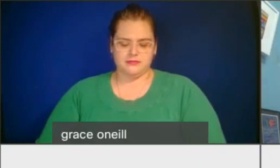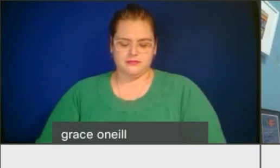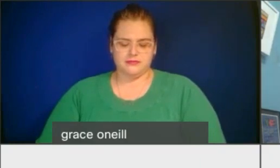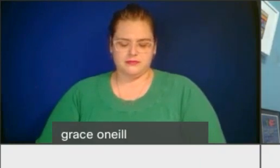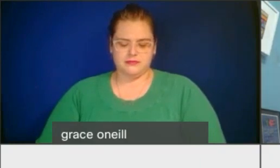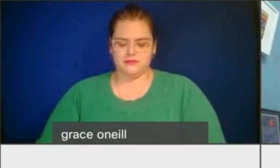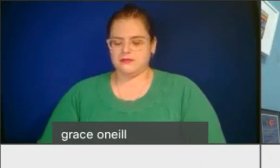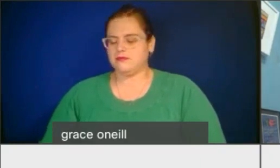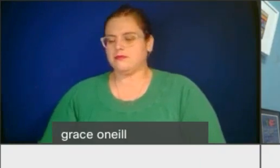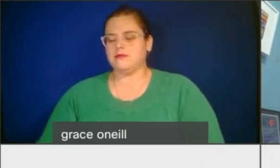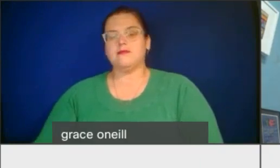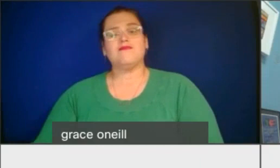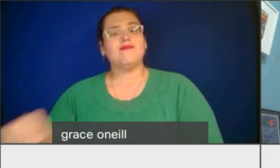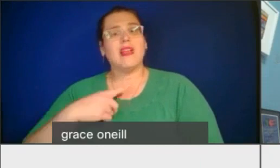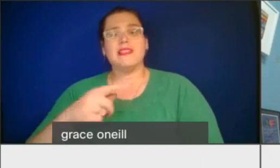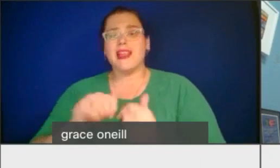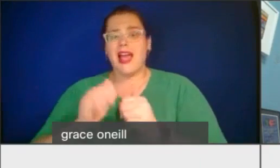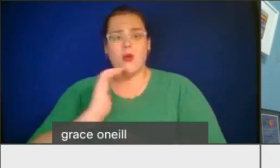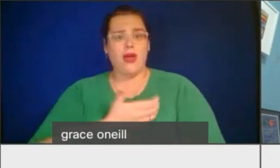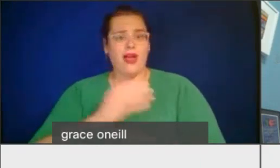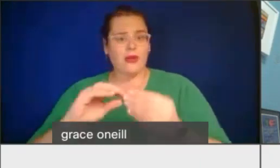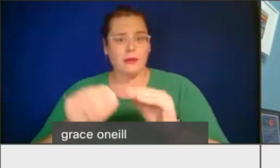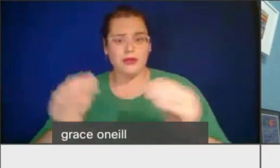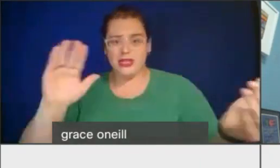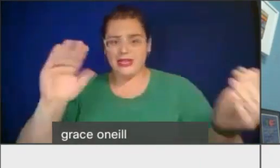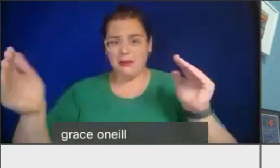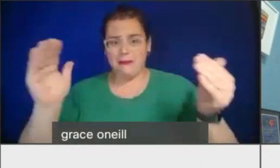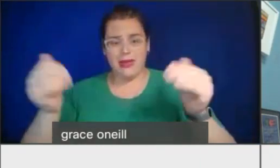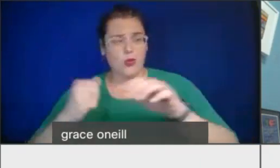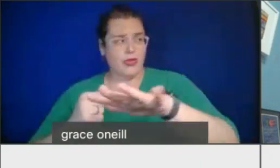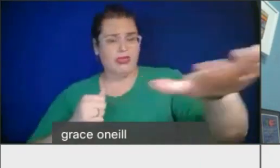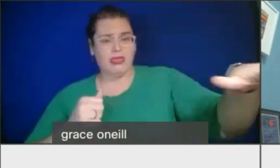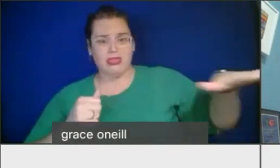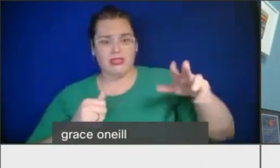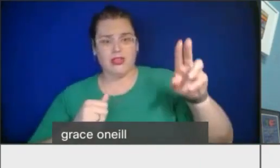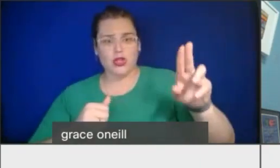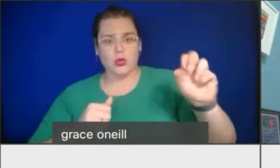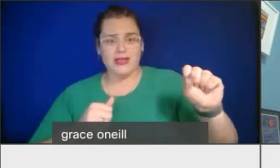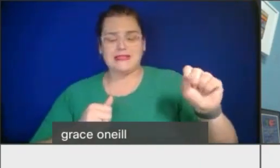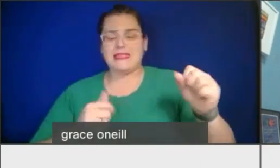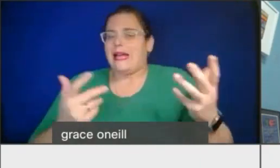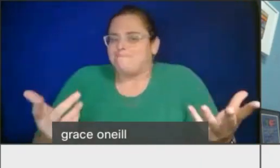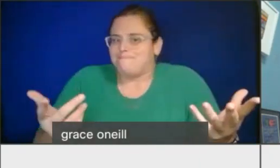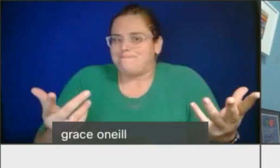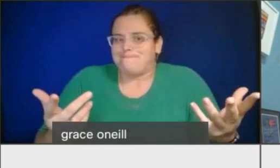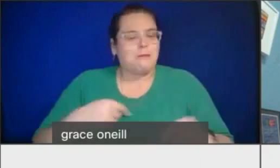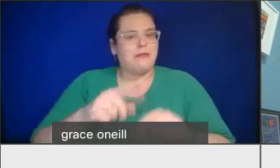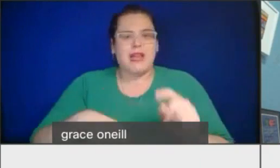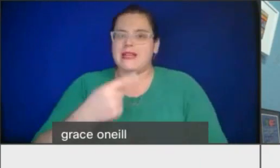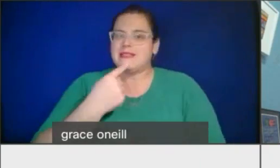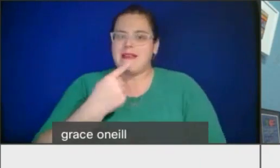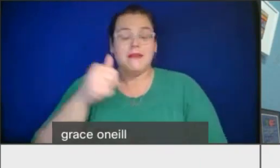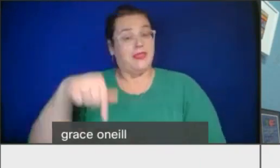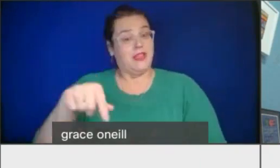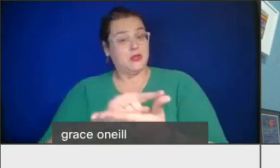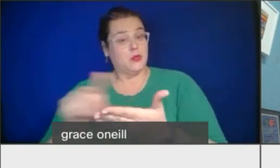Off the top of my head, I can't say. We had a meeting this week regarding Omicron, and it